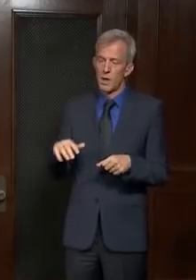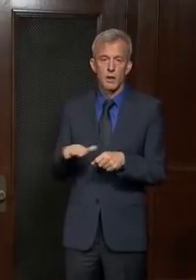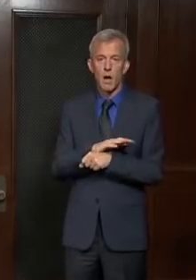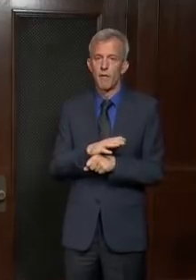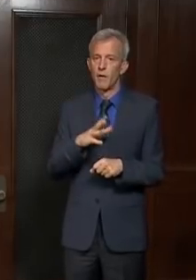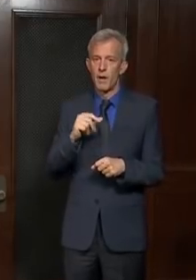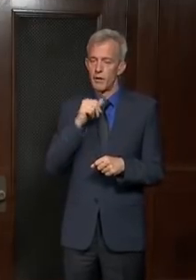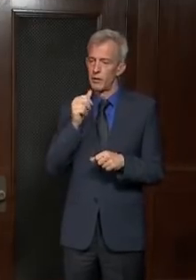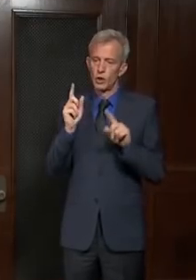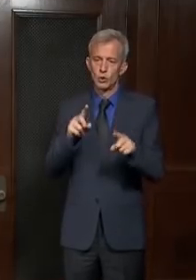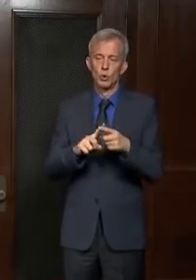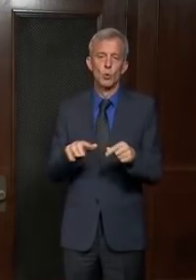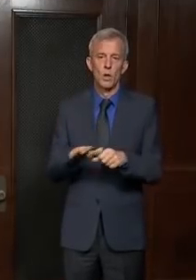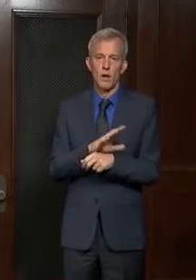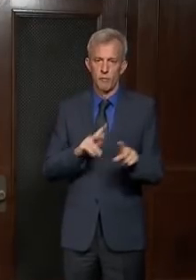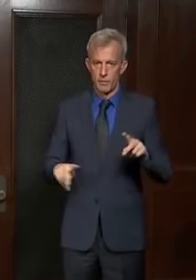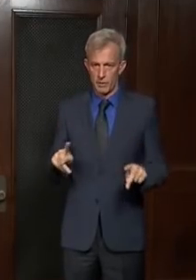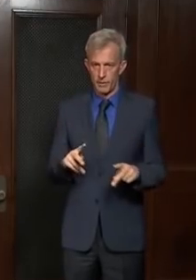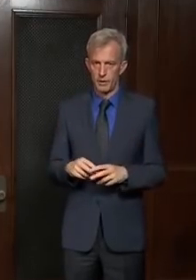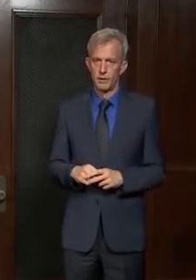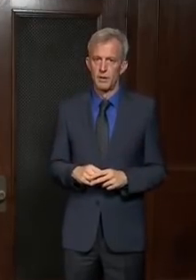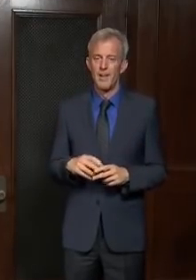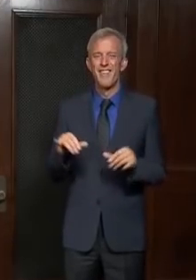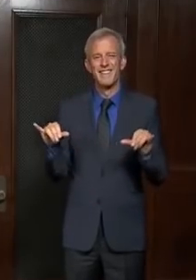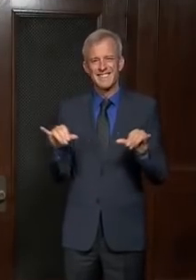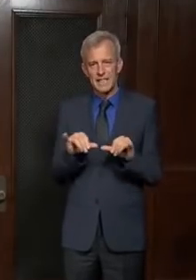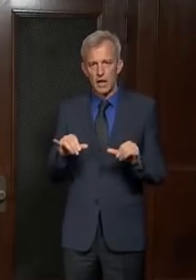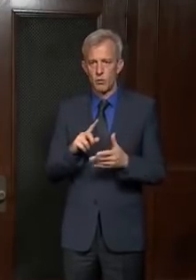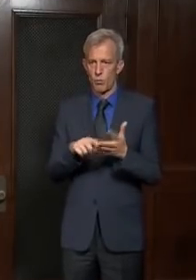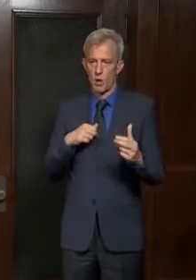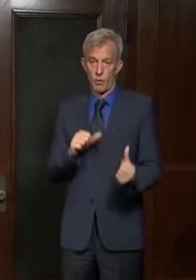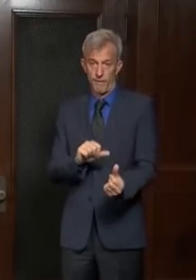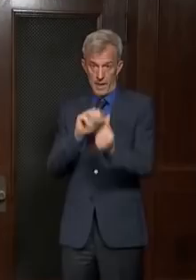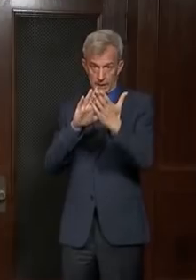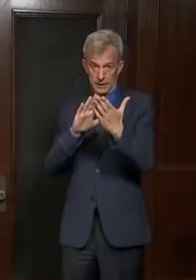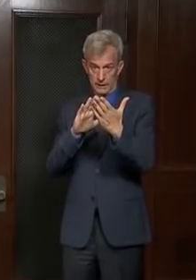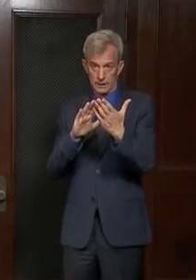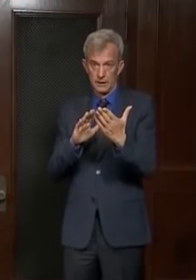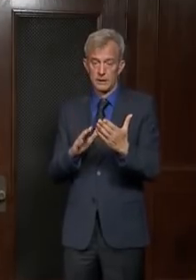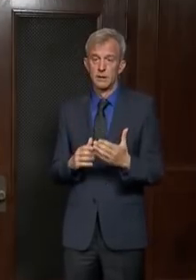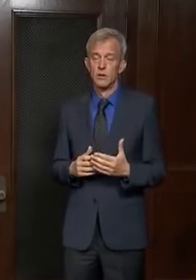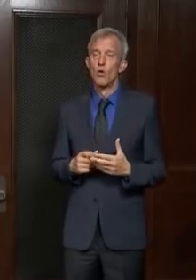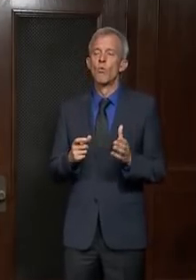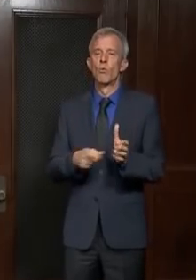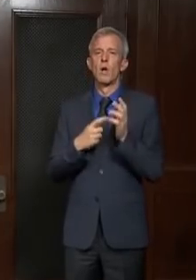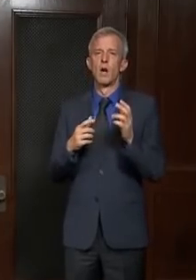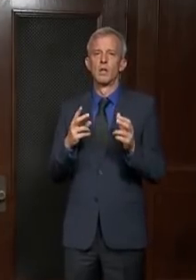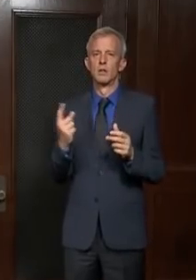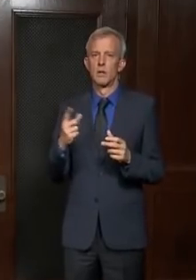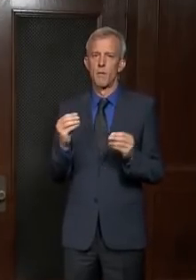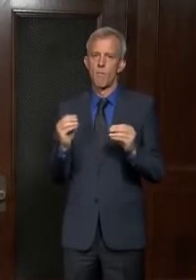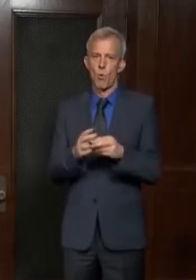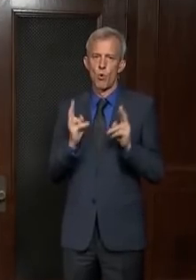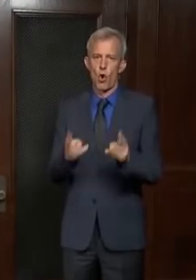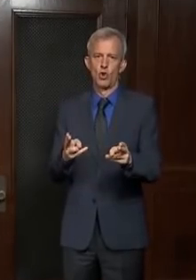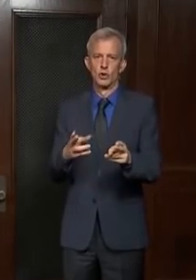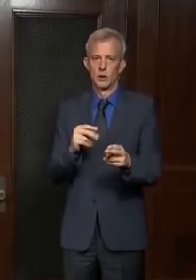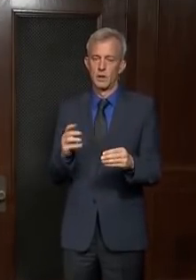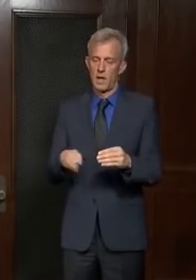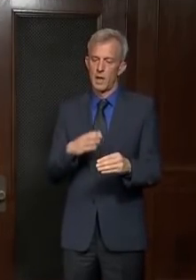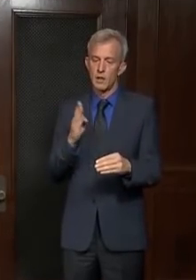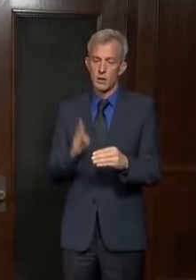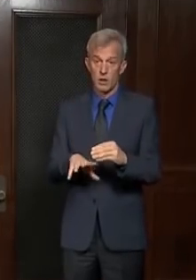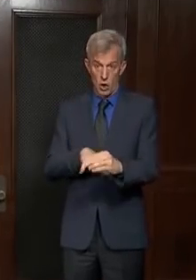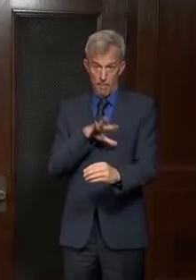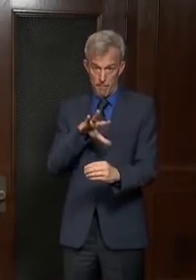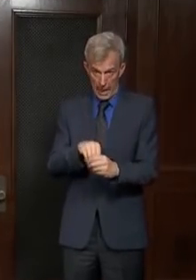doesn't go to enough people. The magnitude of what we face requires something even more urgent and complete. And that includes